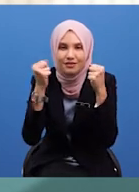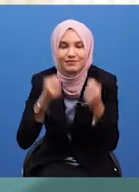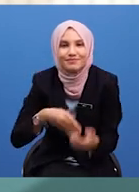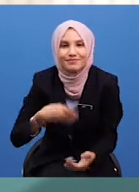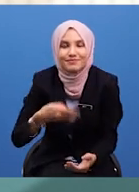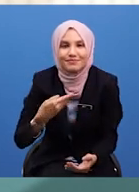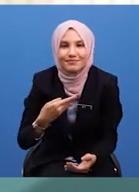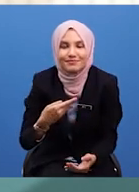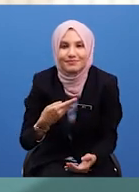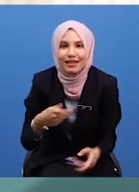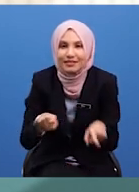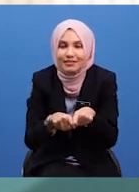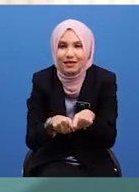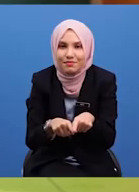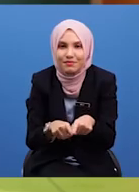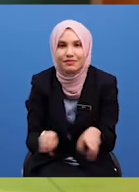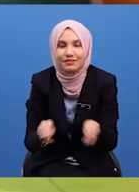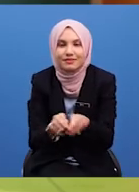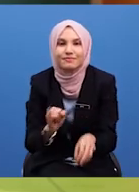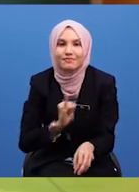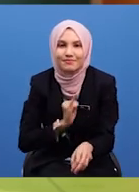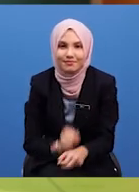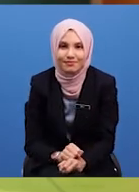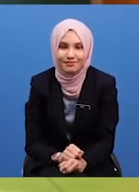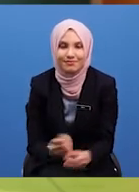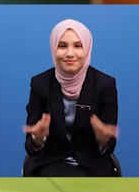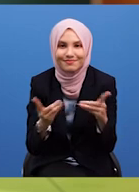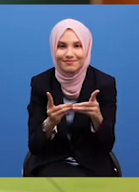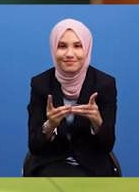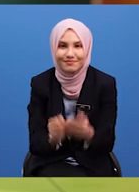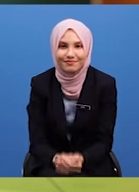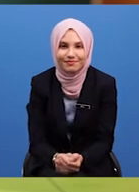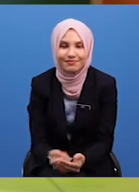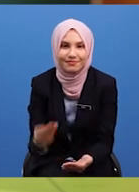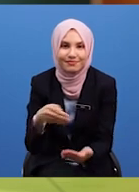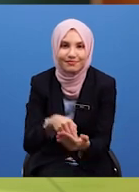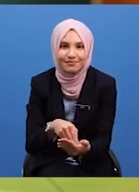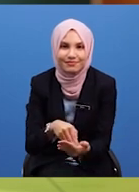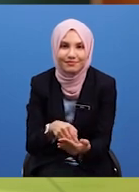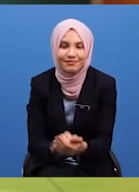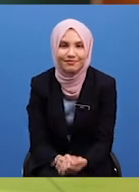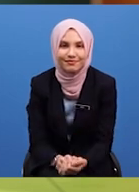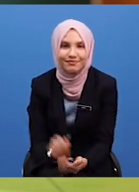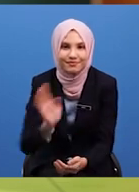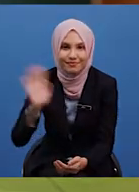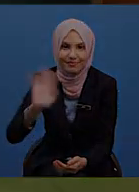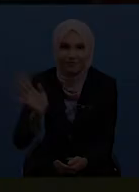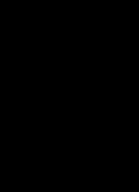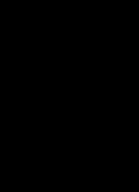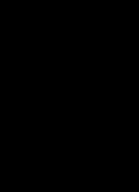story as much as I do. I will see you again. Take care, everyone, and stay safe. Bye-bye.